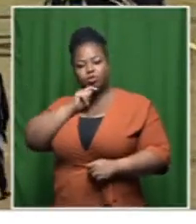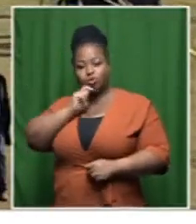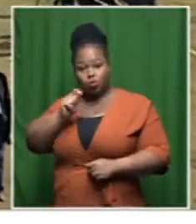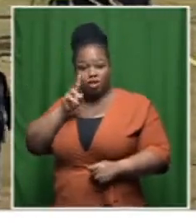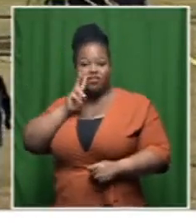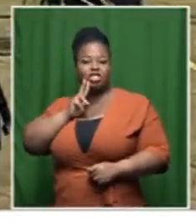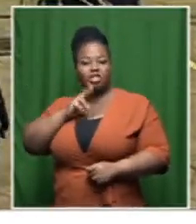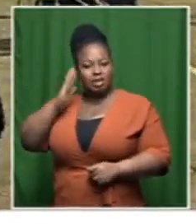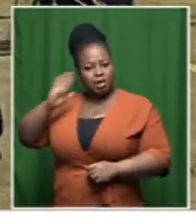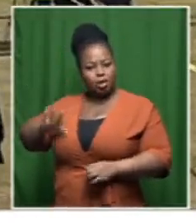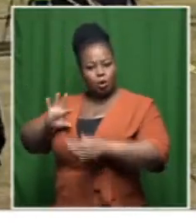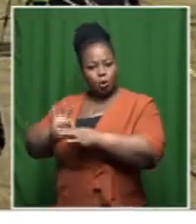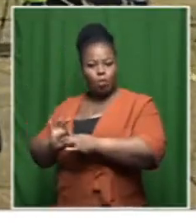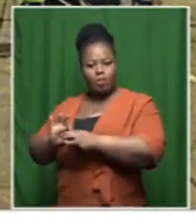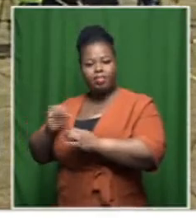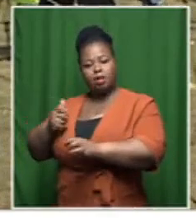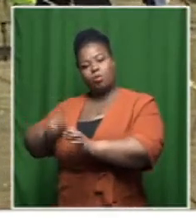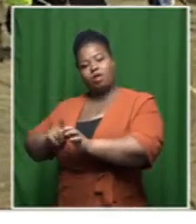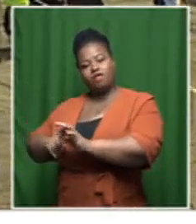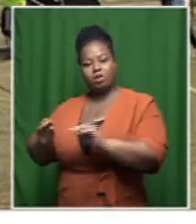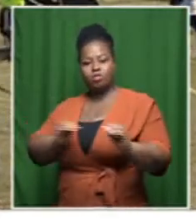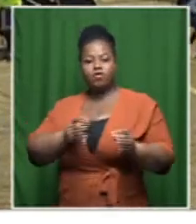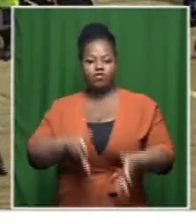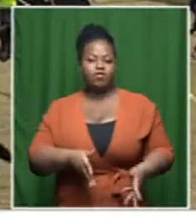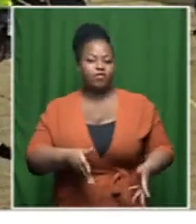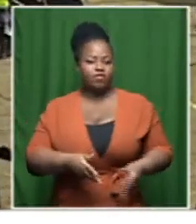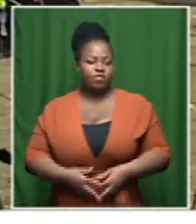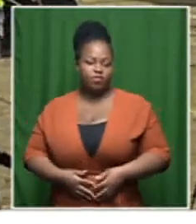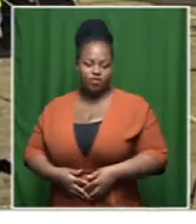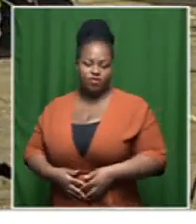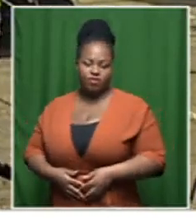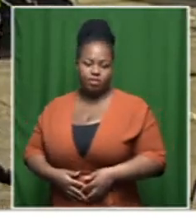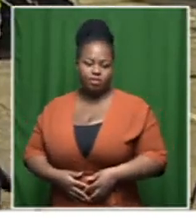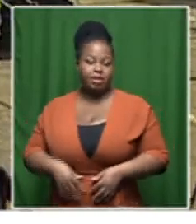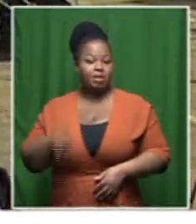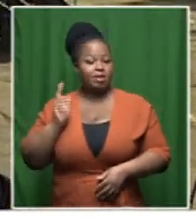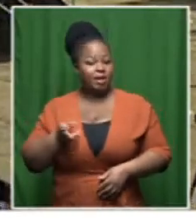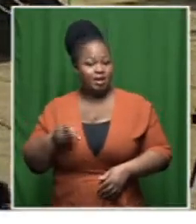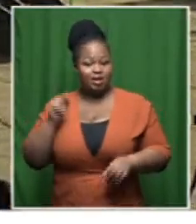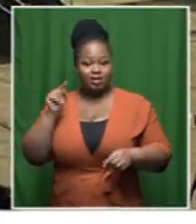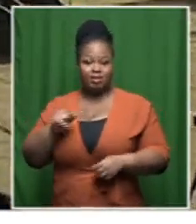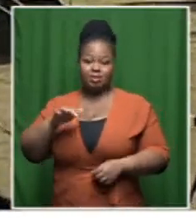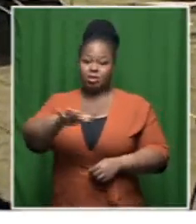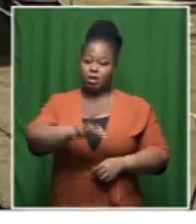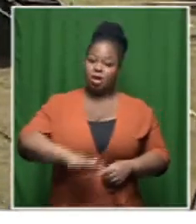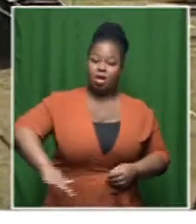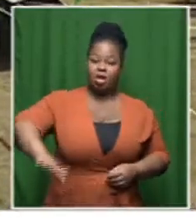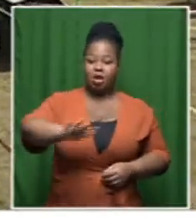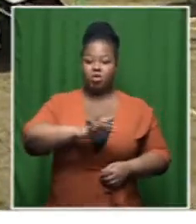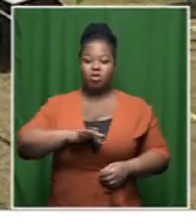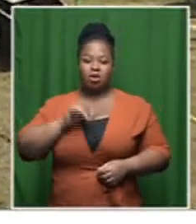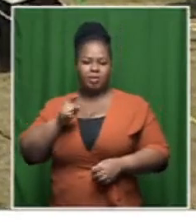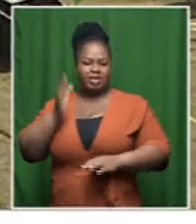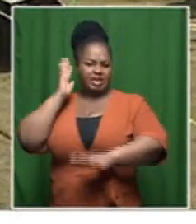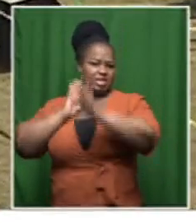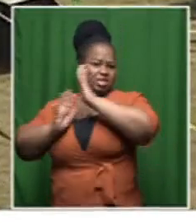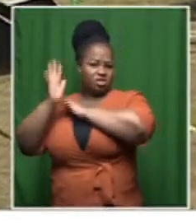where you reside at. I also must mention that this particular palace has a very significant history, because I